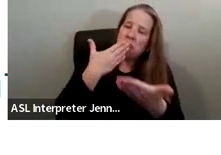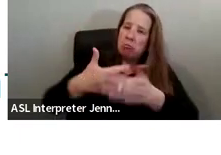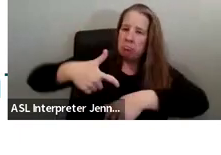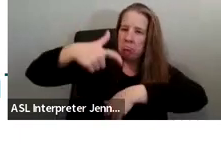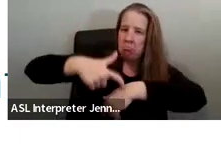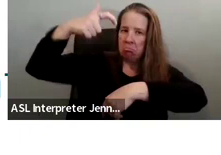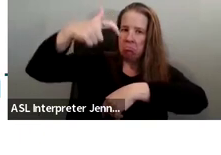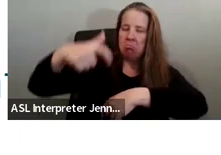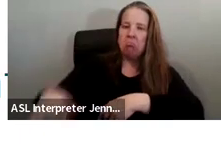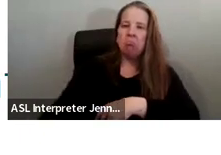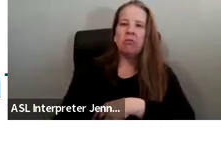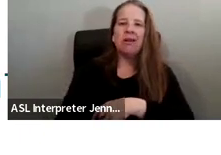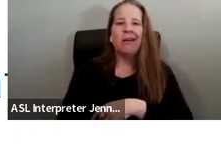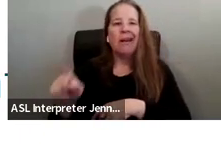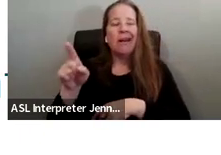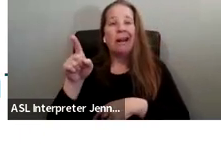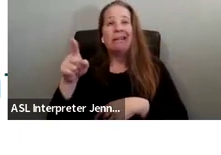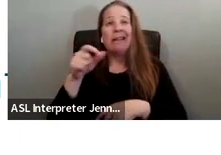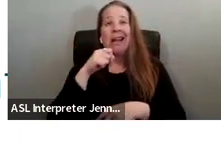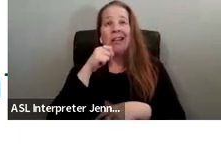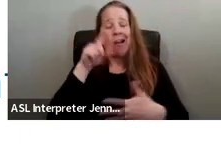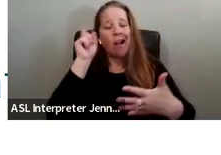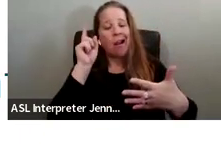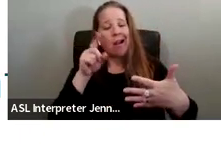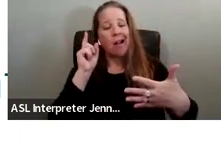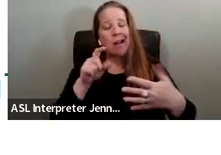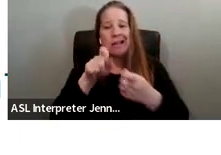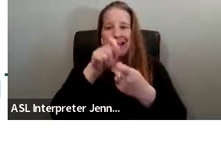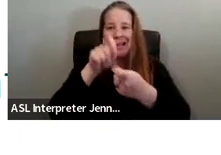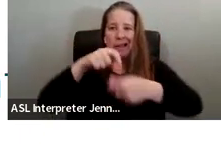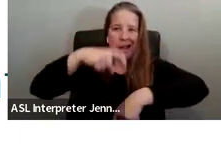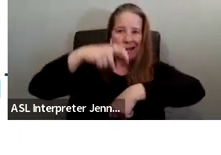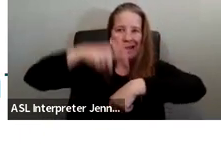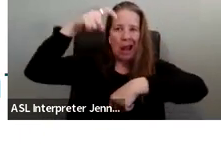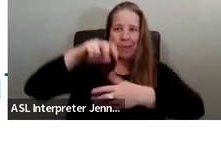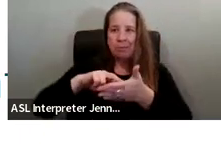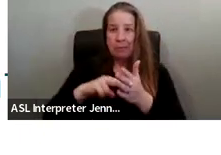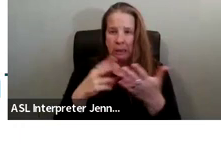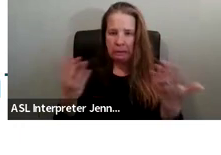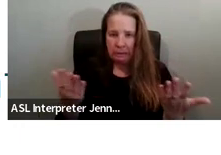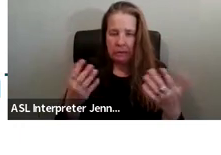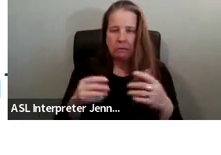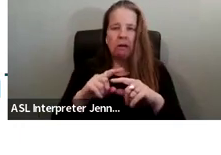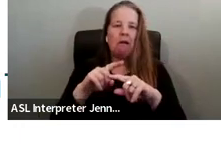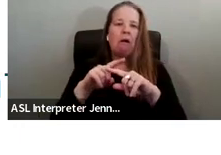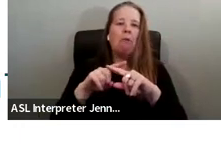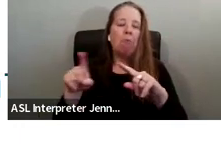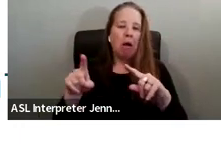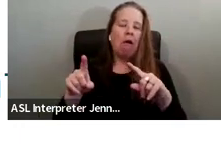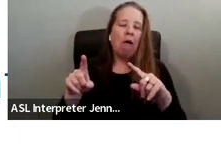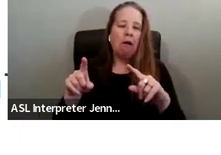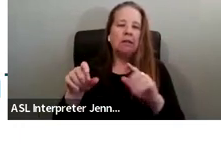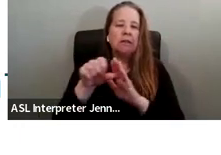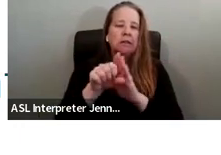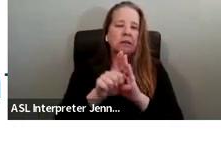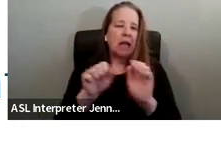CMS does not tell a state what the reasonable promptness standard must be, but states